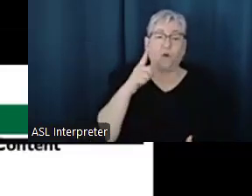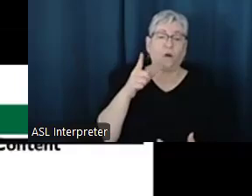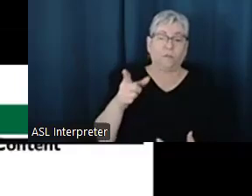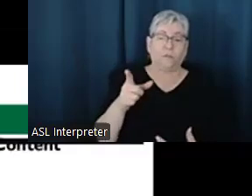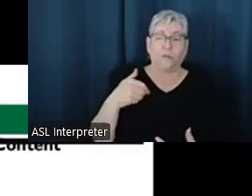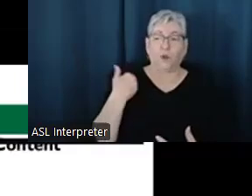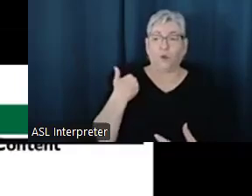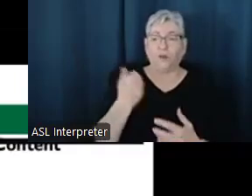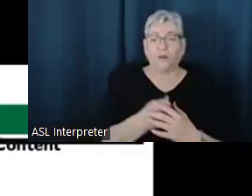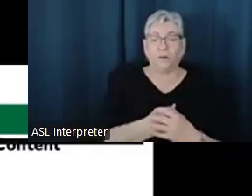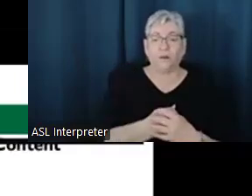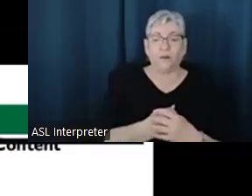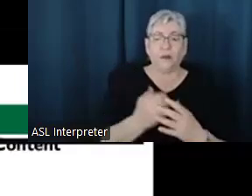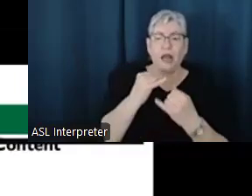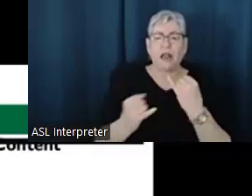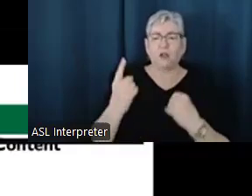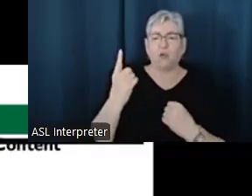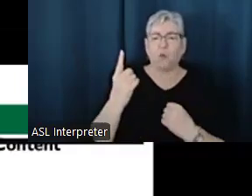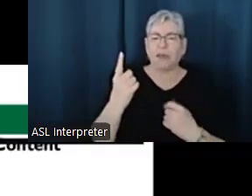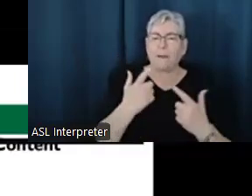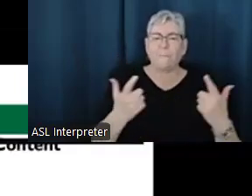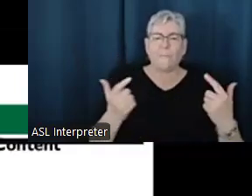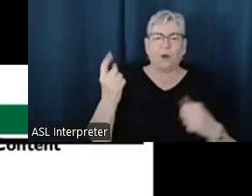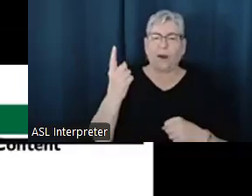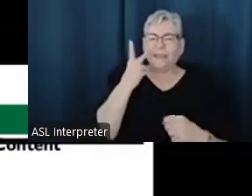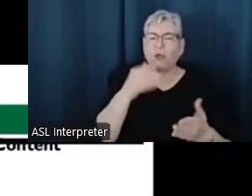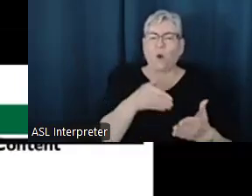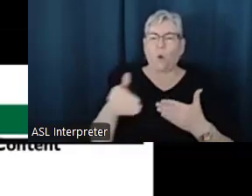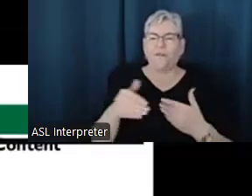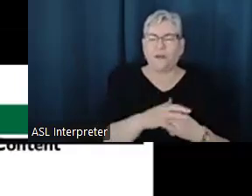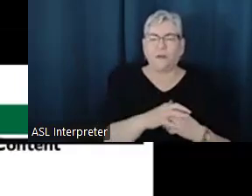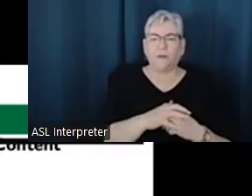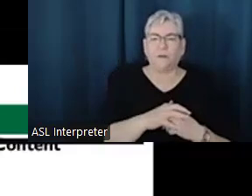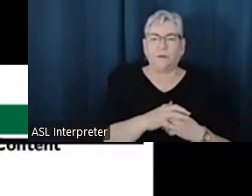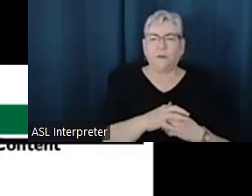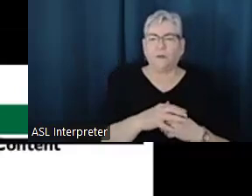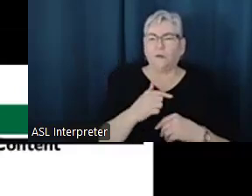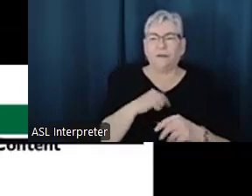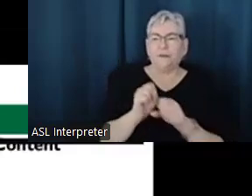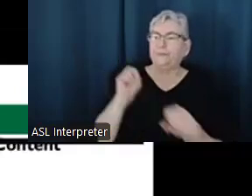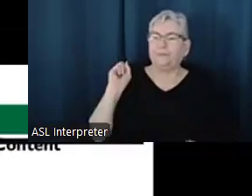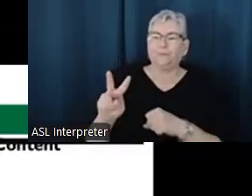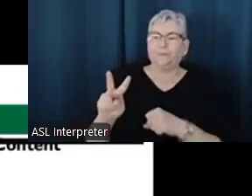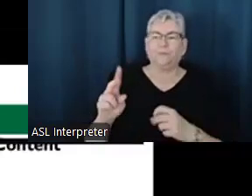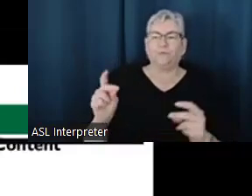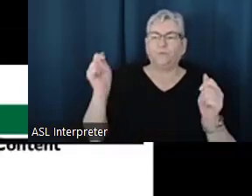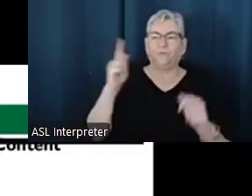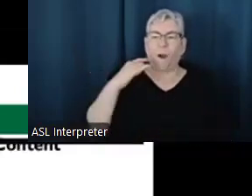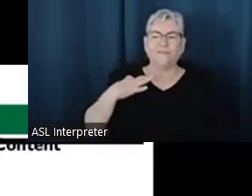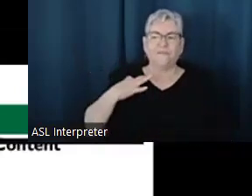This last one is really huge that I see a lot, which is just sort of jumping right into volunteering, which